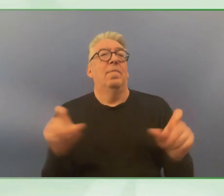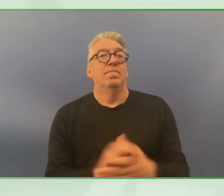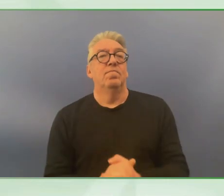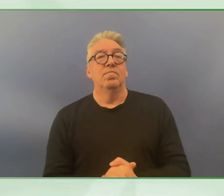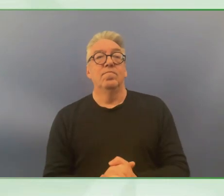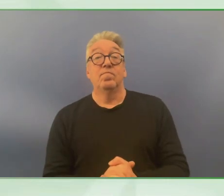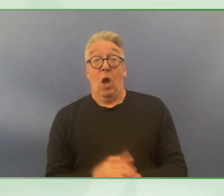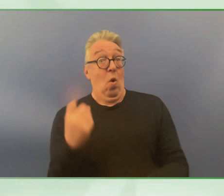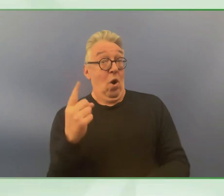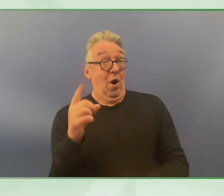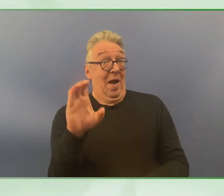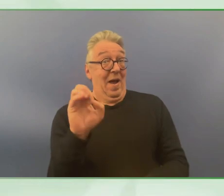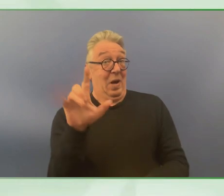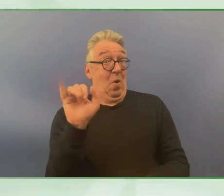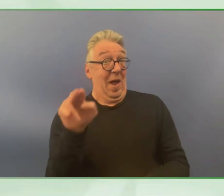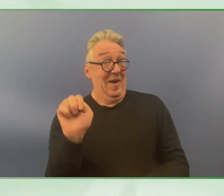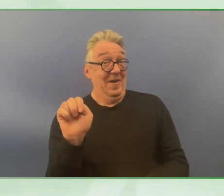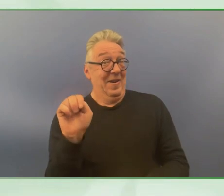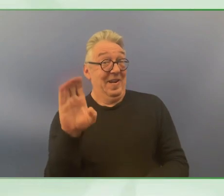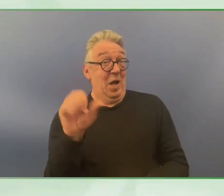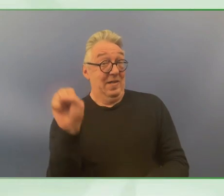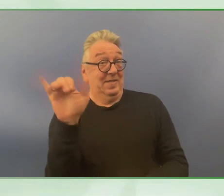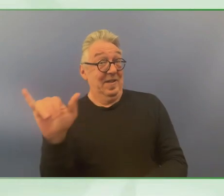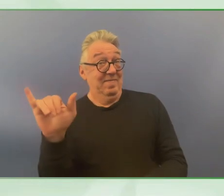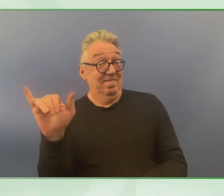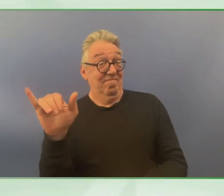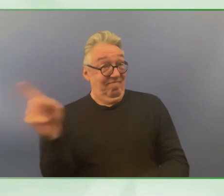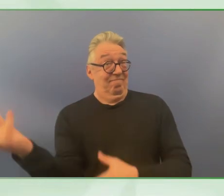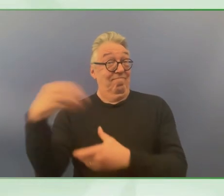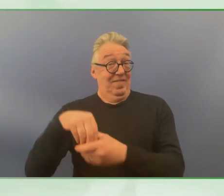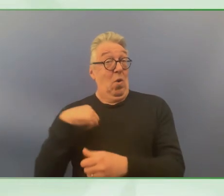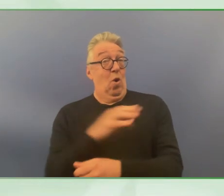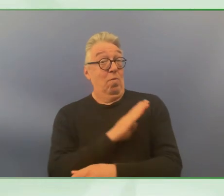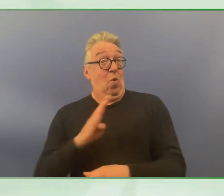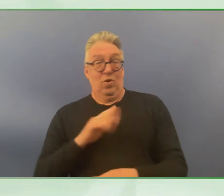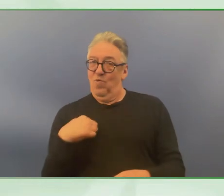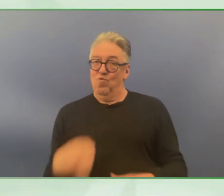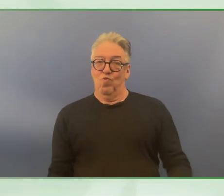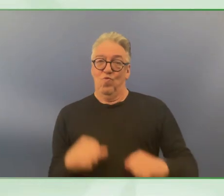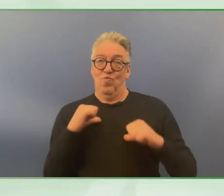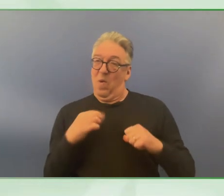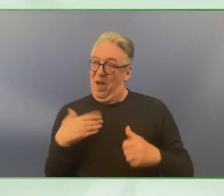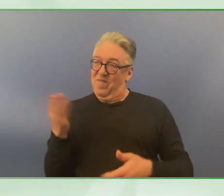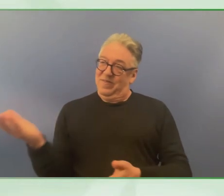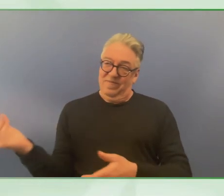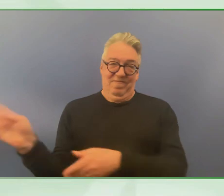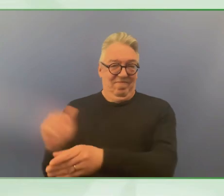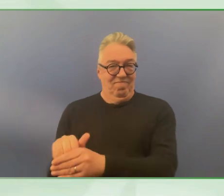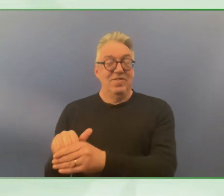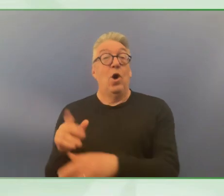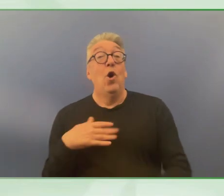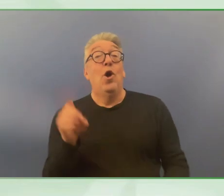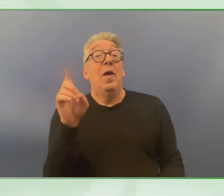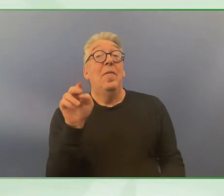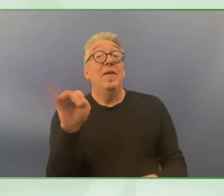Casey, which is here in front of the room, which we're very proud of. So our DE&I board actually holds us